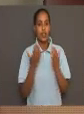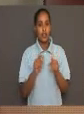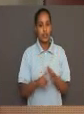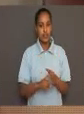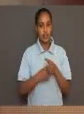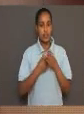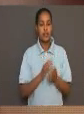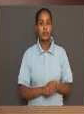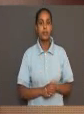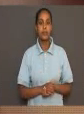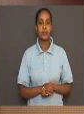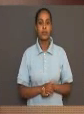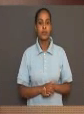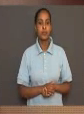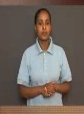get started.